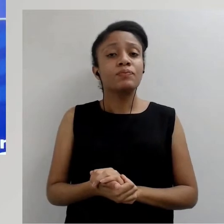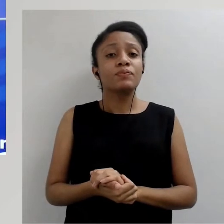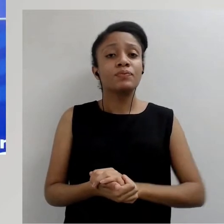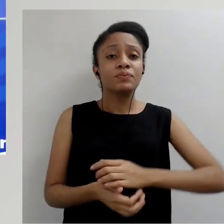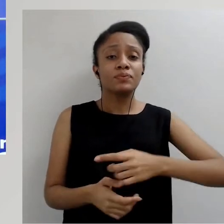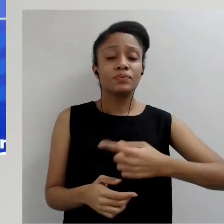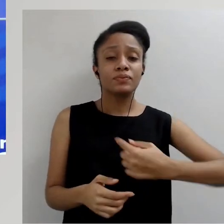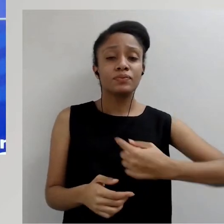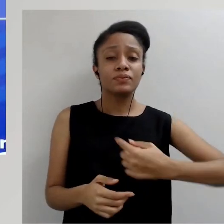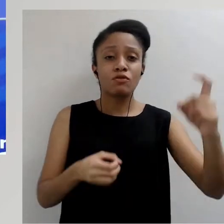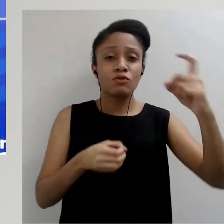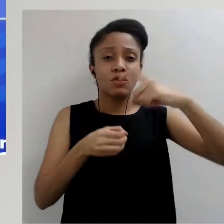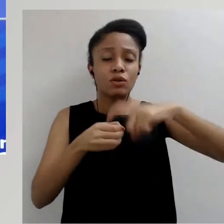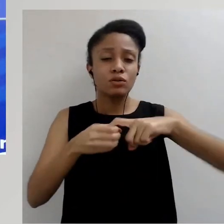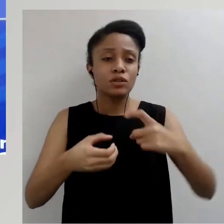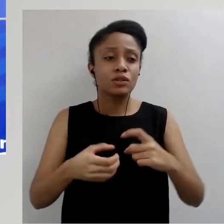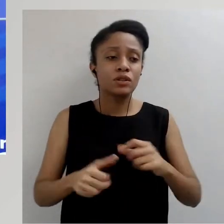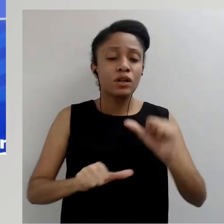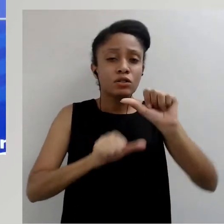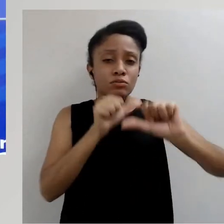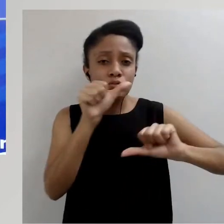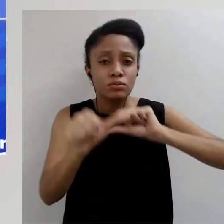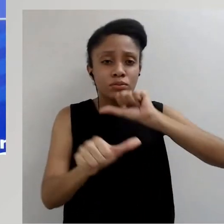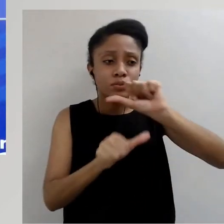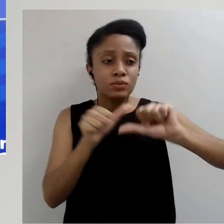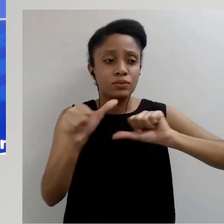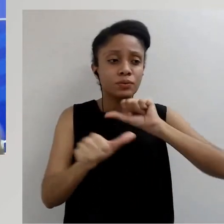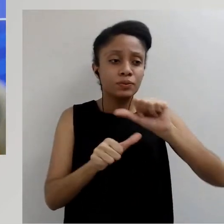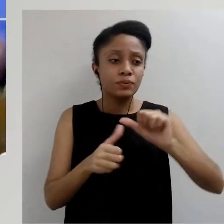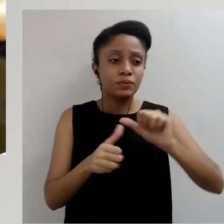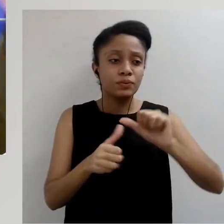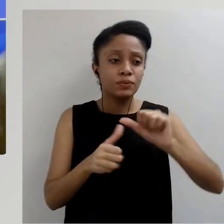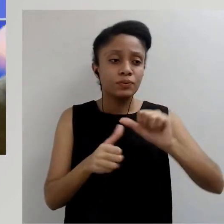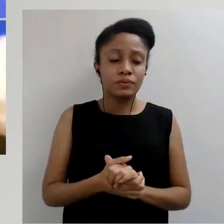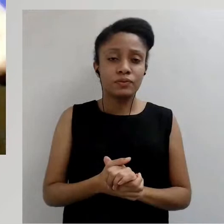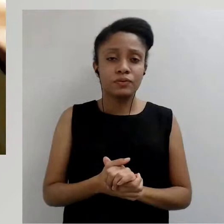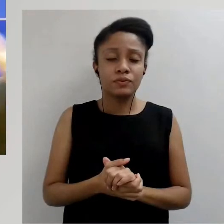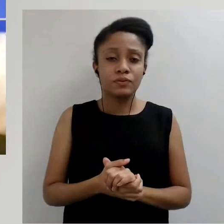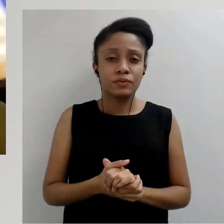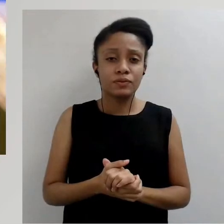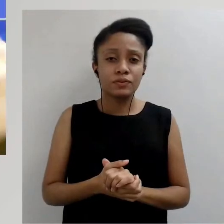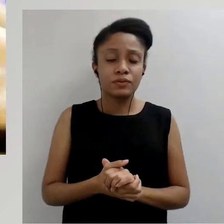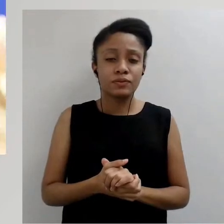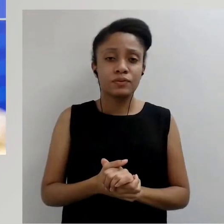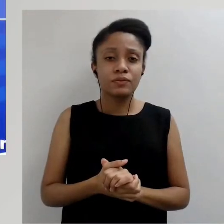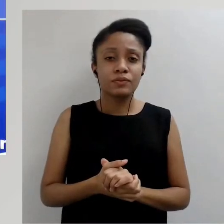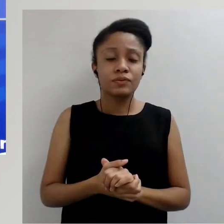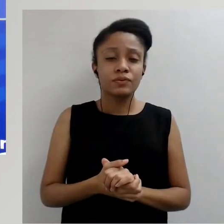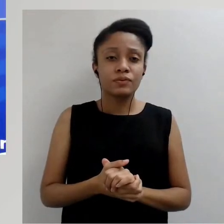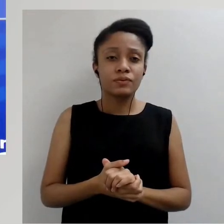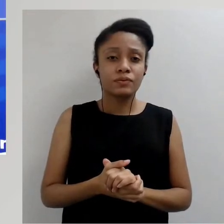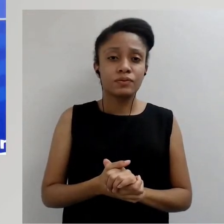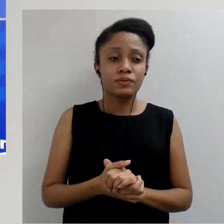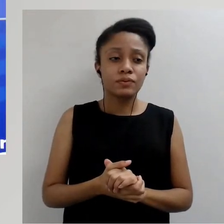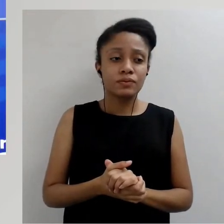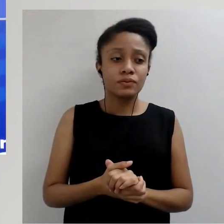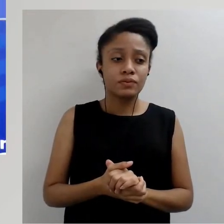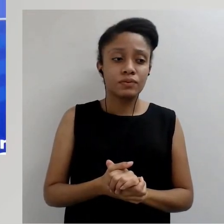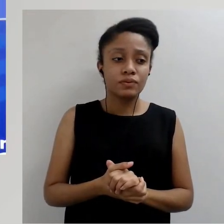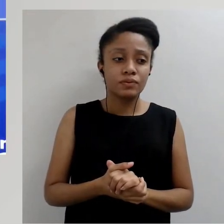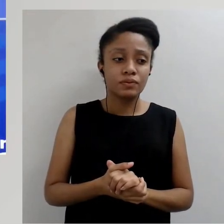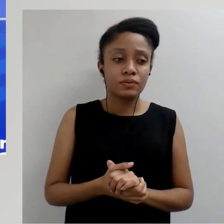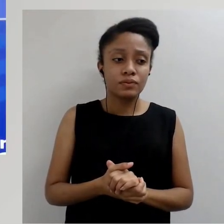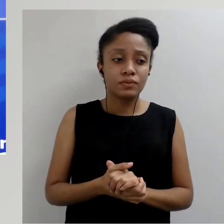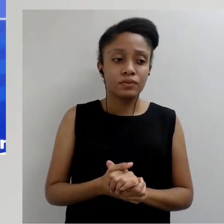we realized the return of an important part of this business that it was already